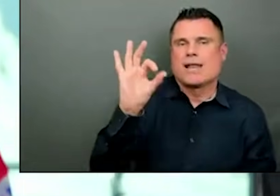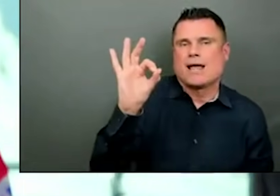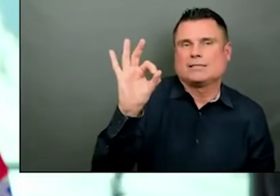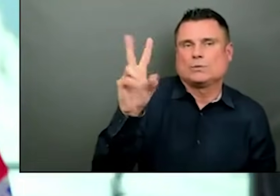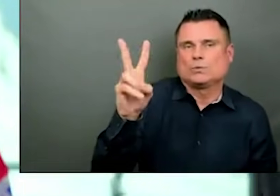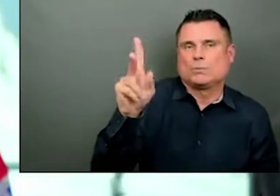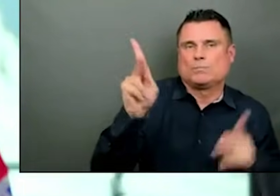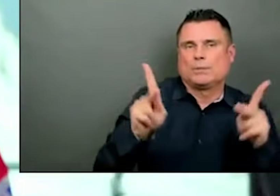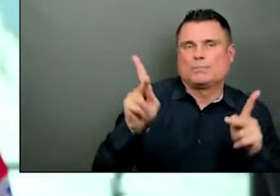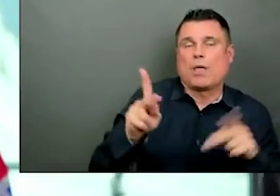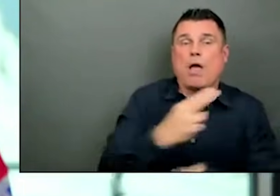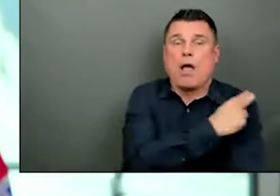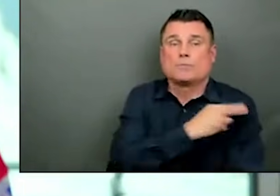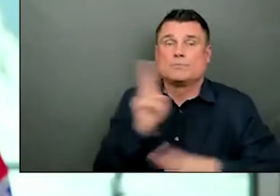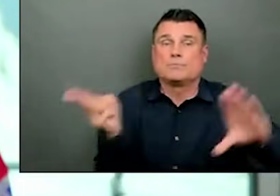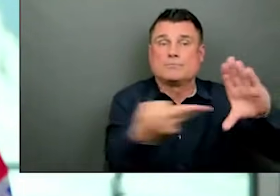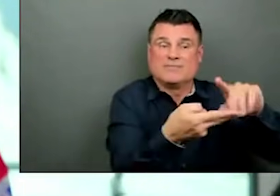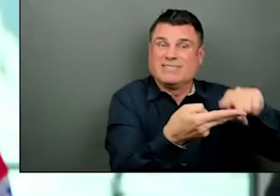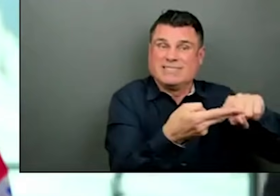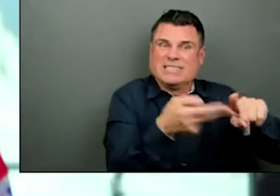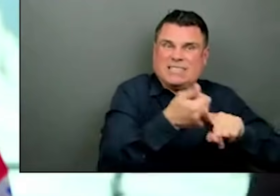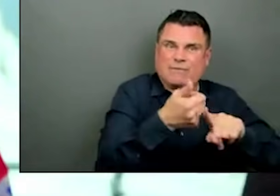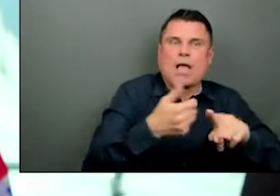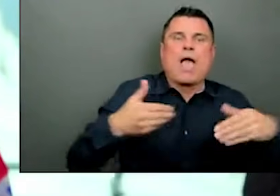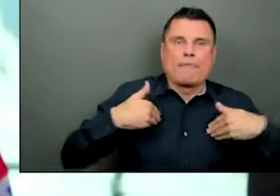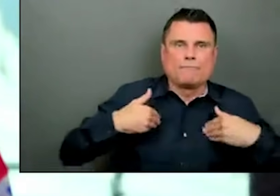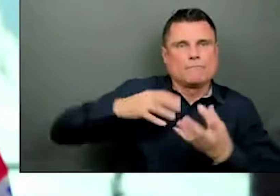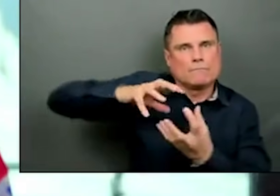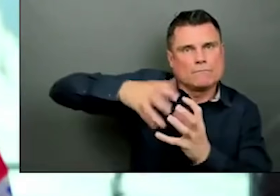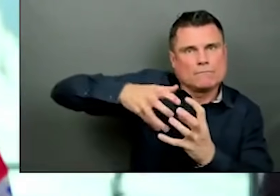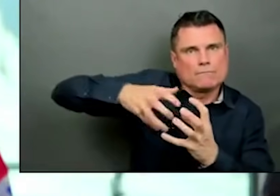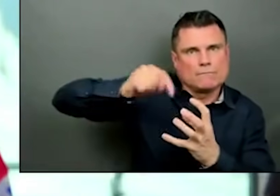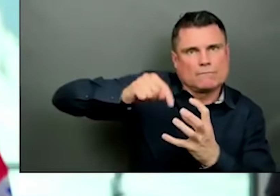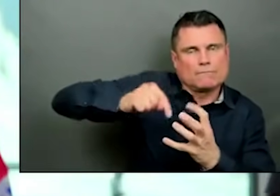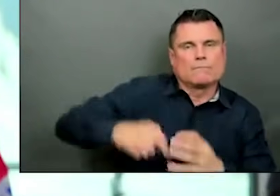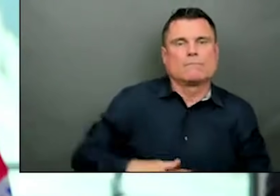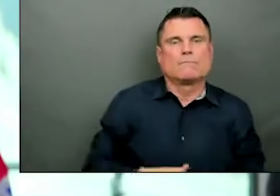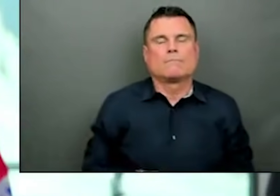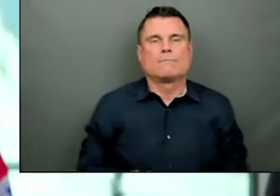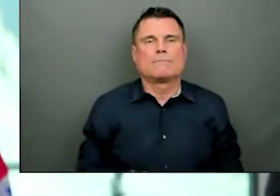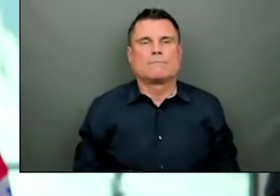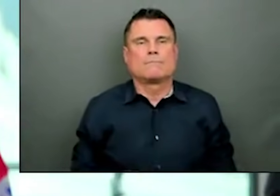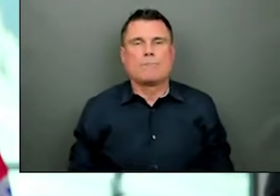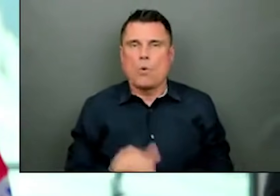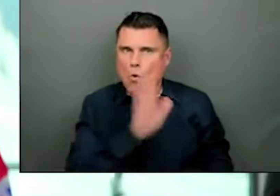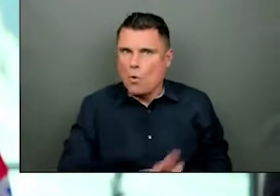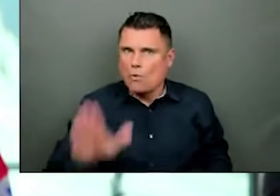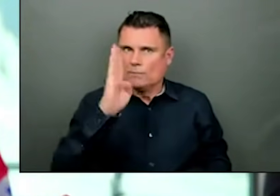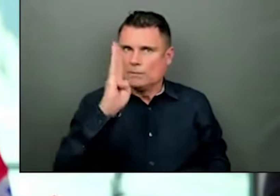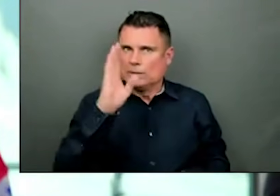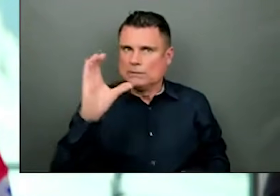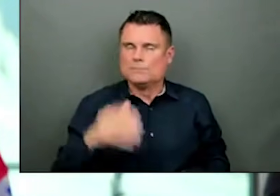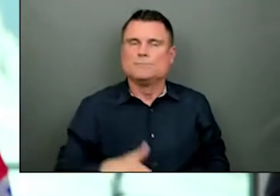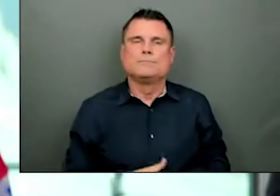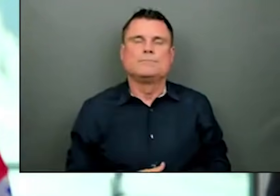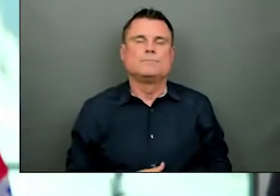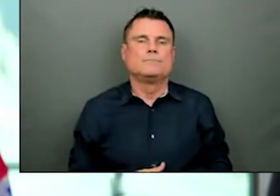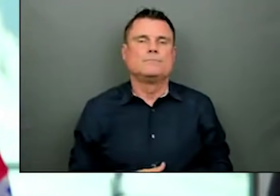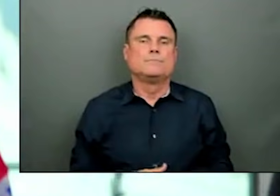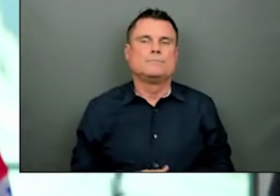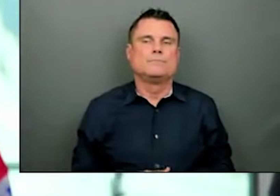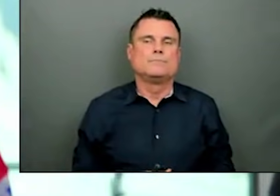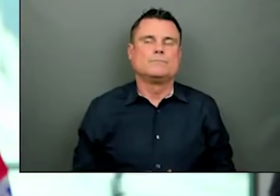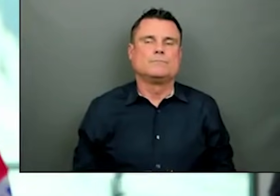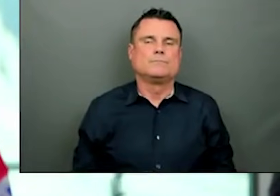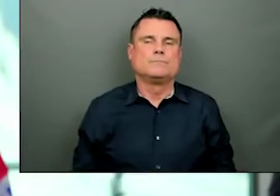between 19 and 50 overall. And for the P1 that we're seeing, not